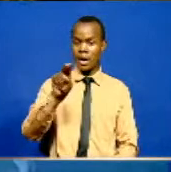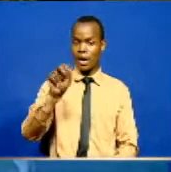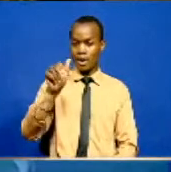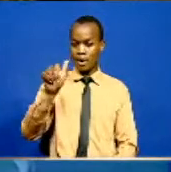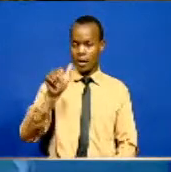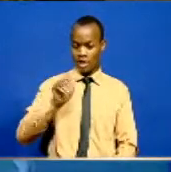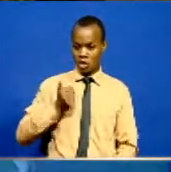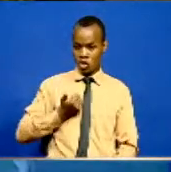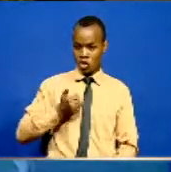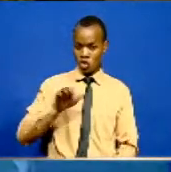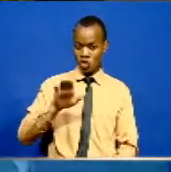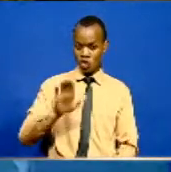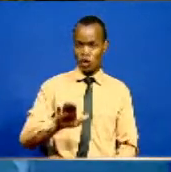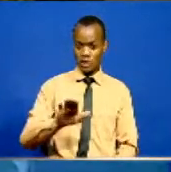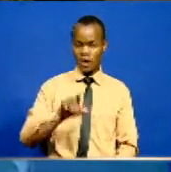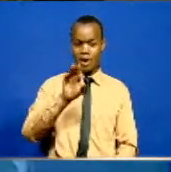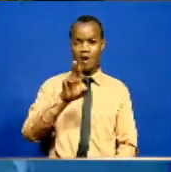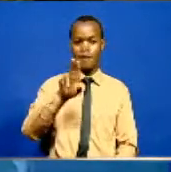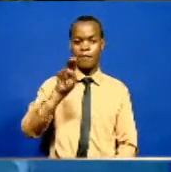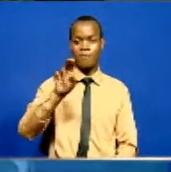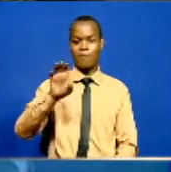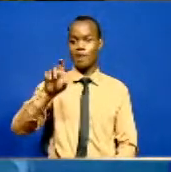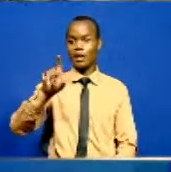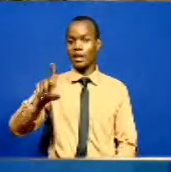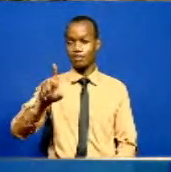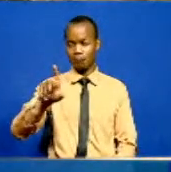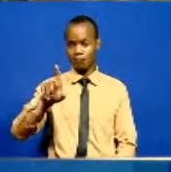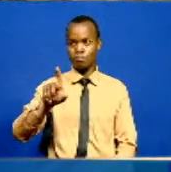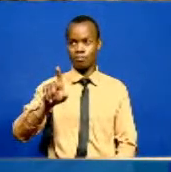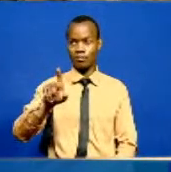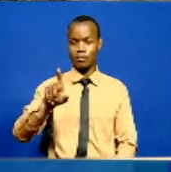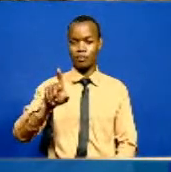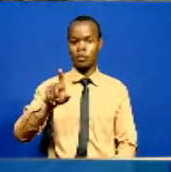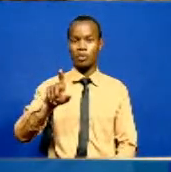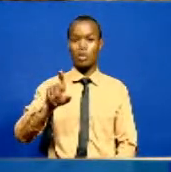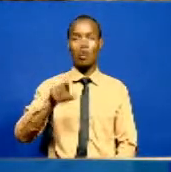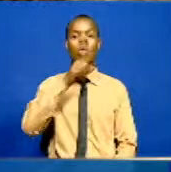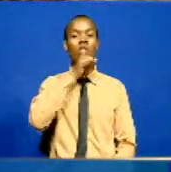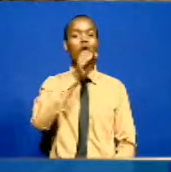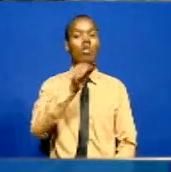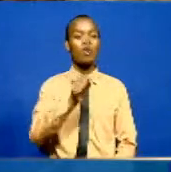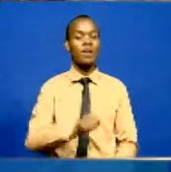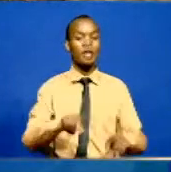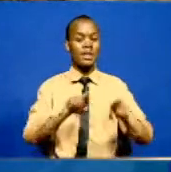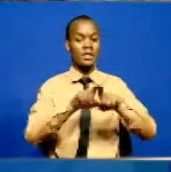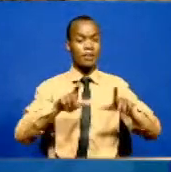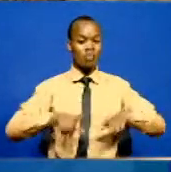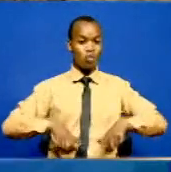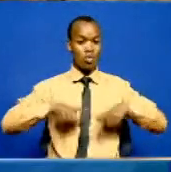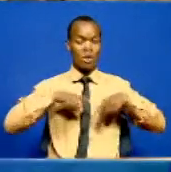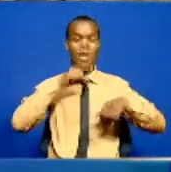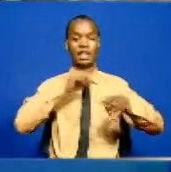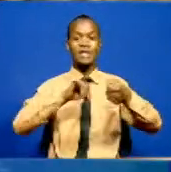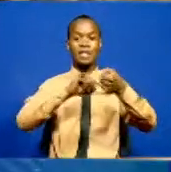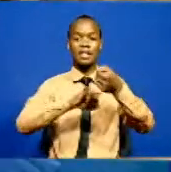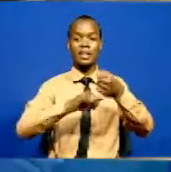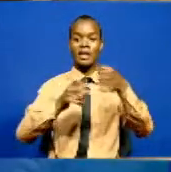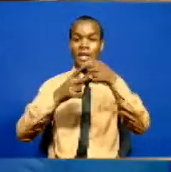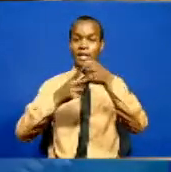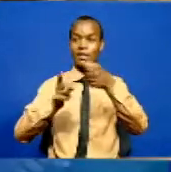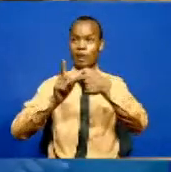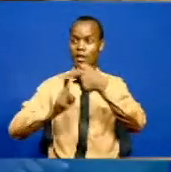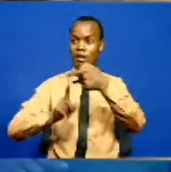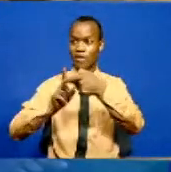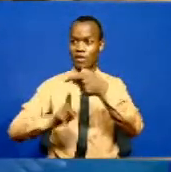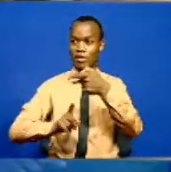the tribe of Asher. She was of a great age and had lived with her husband 7 years